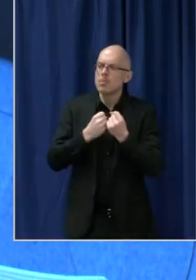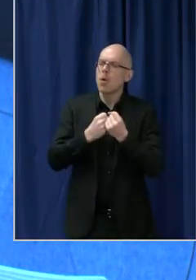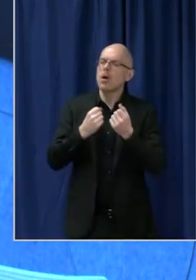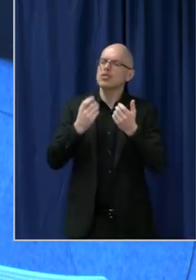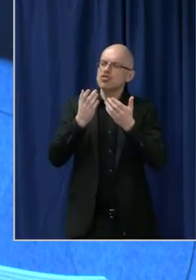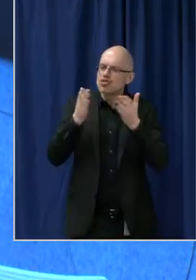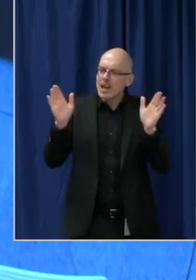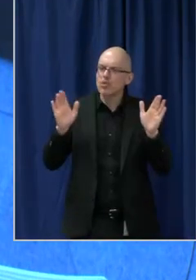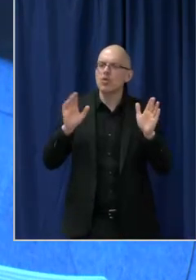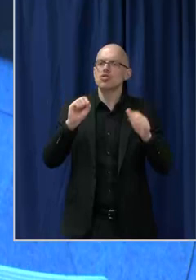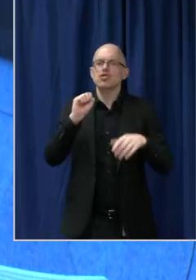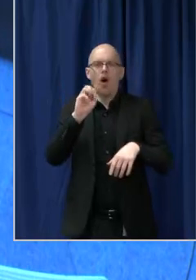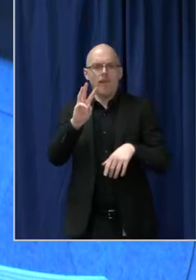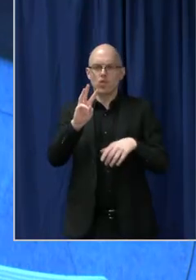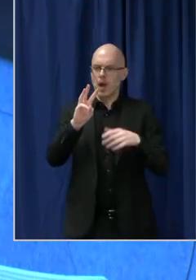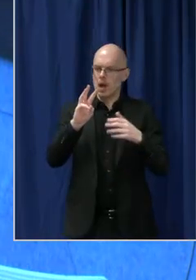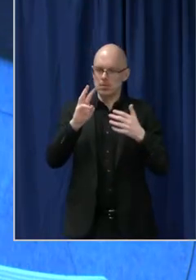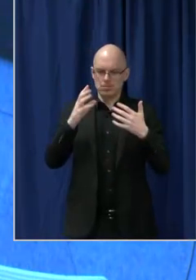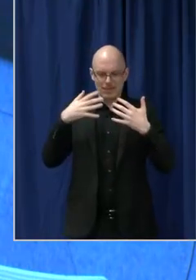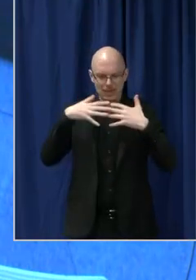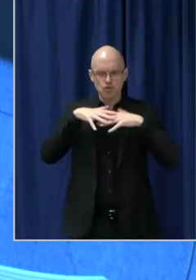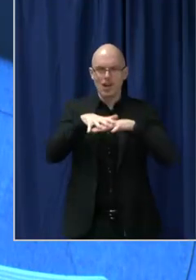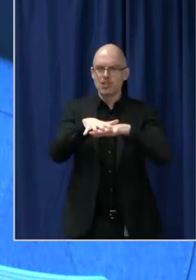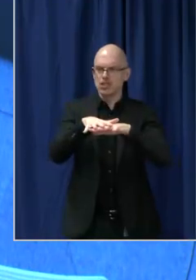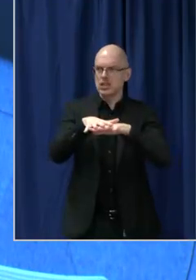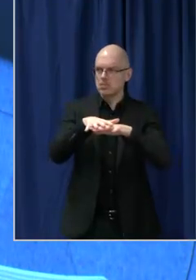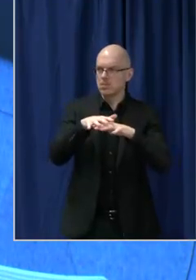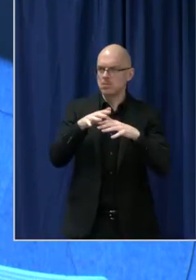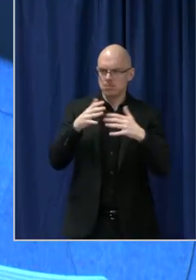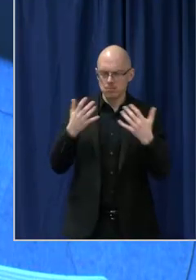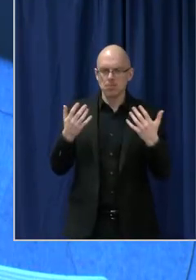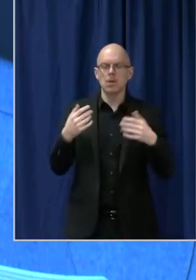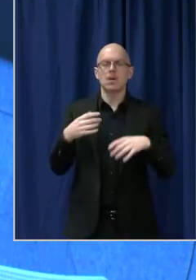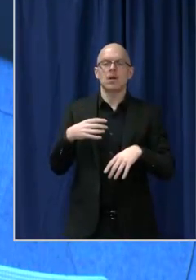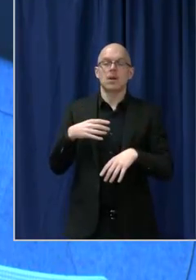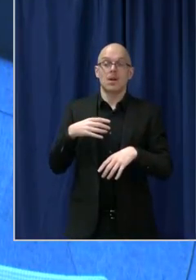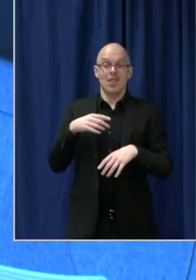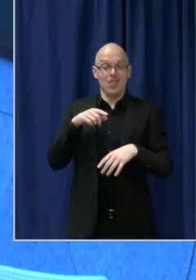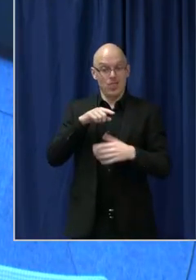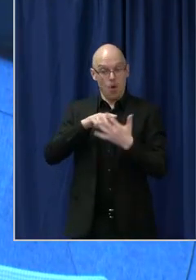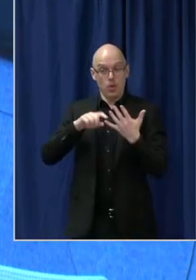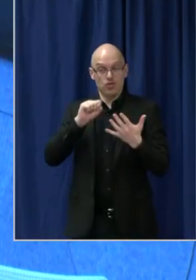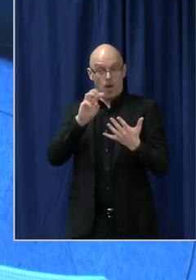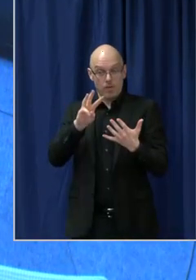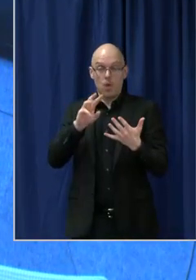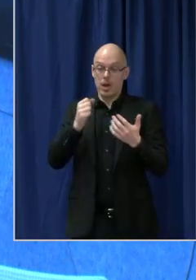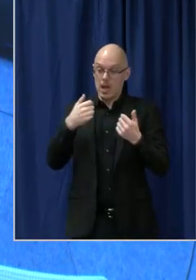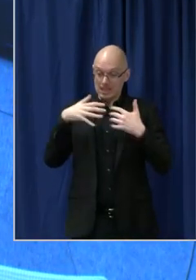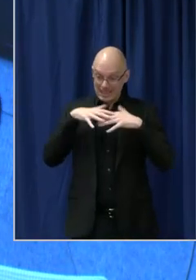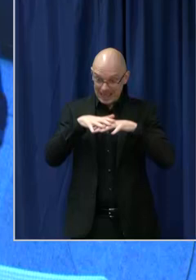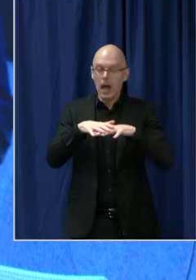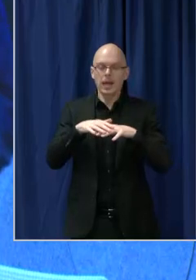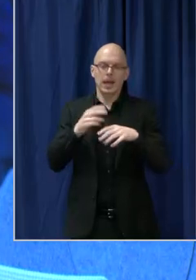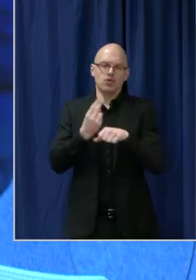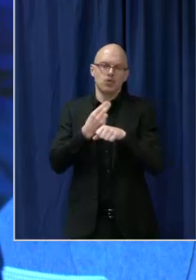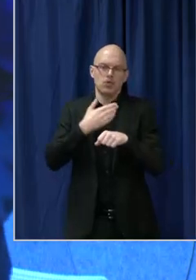in general use technologies that can also be used for accessibility. And one area in particular is captioning, where I think